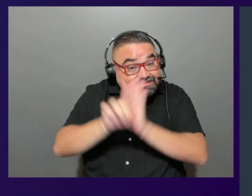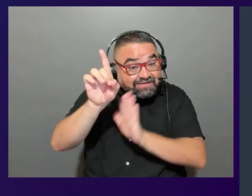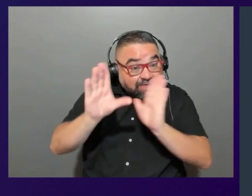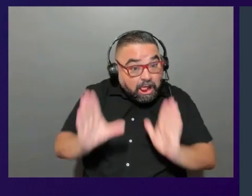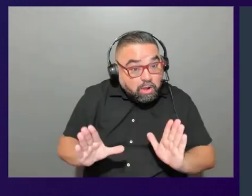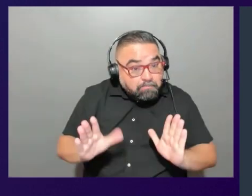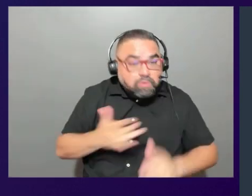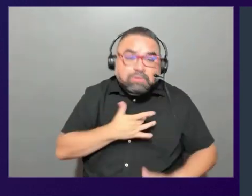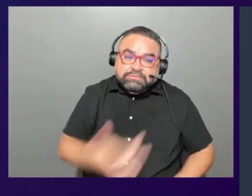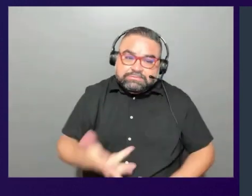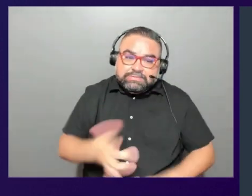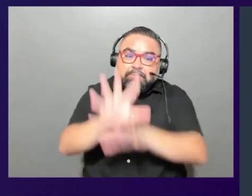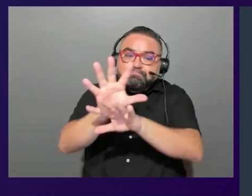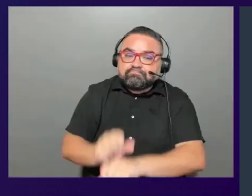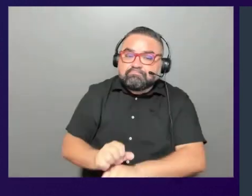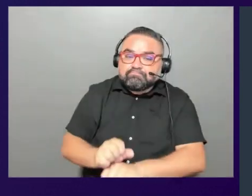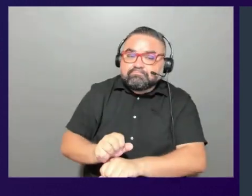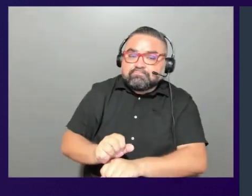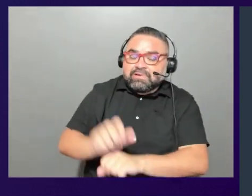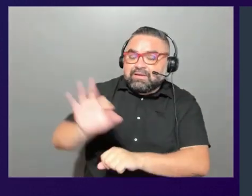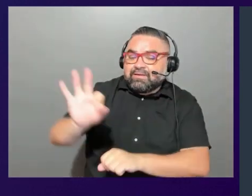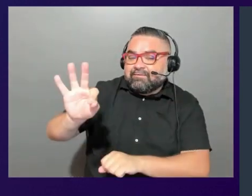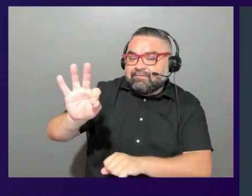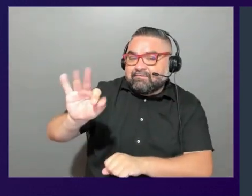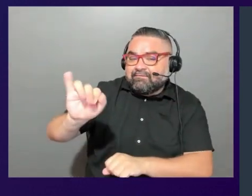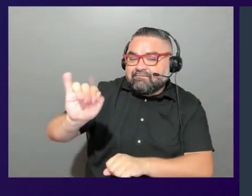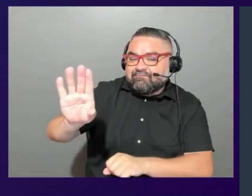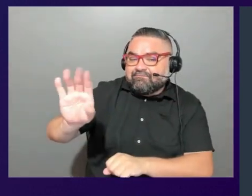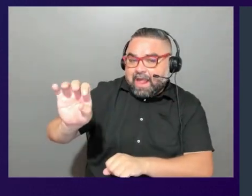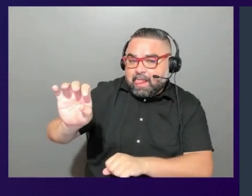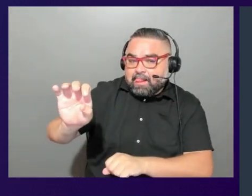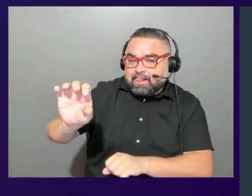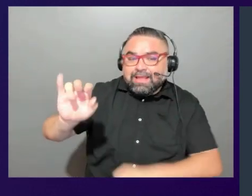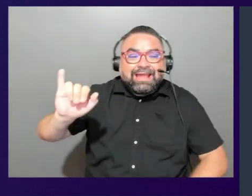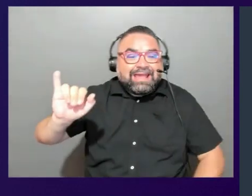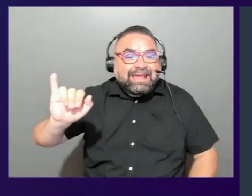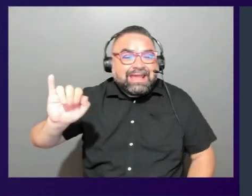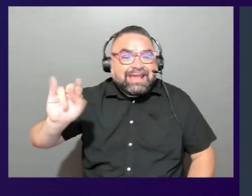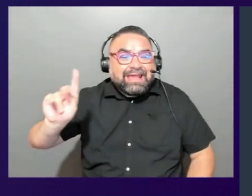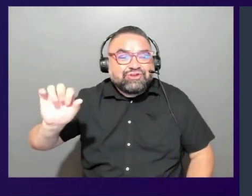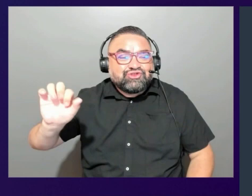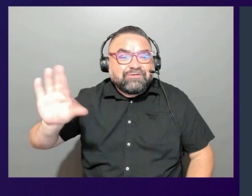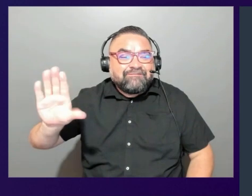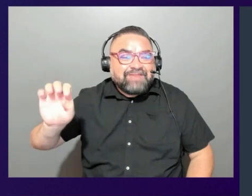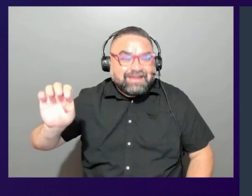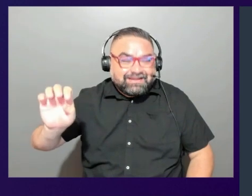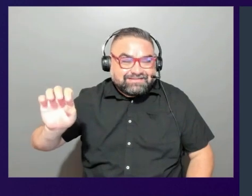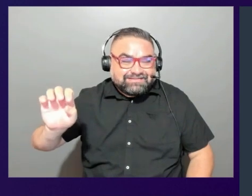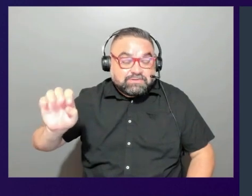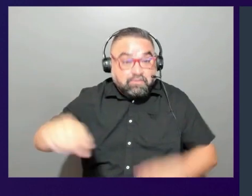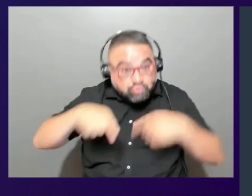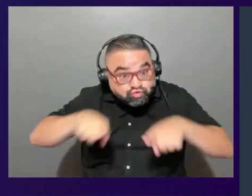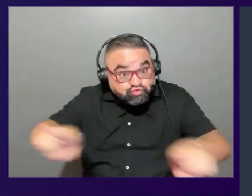with a file interface, especially when they're interacting directly with data, such as when they're in the build phase of ML.